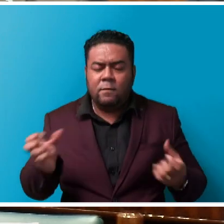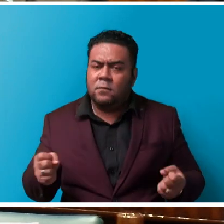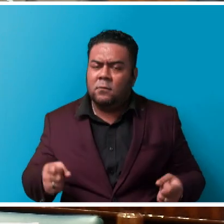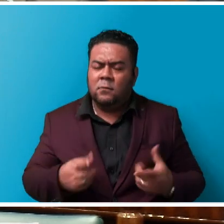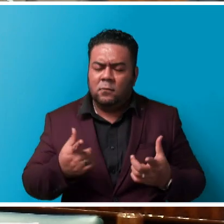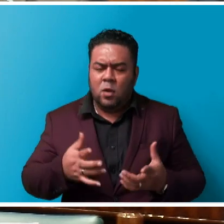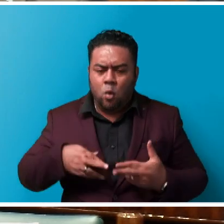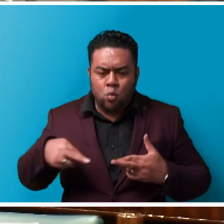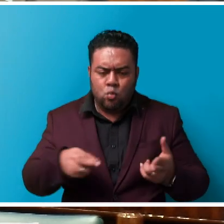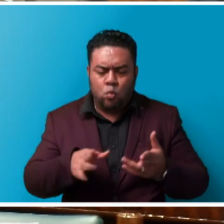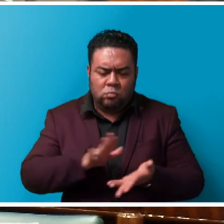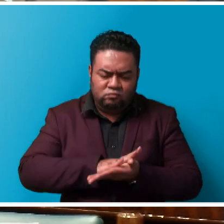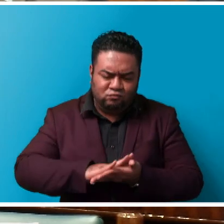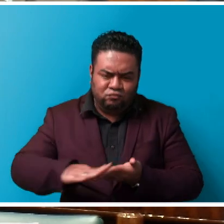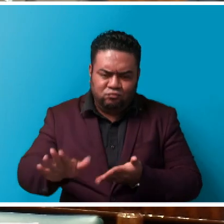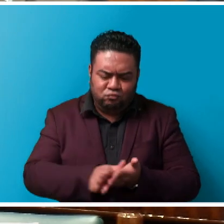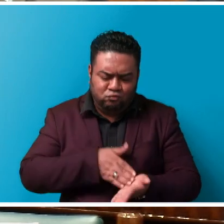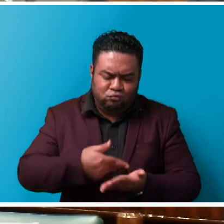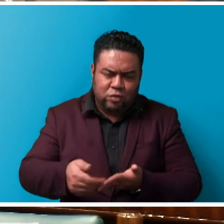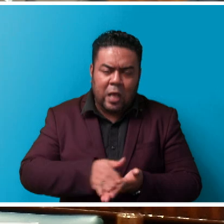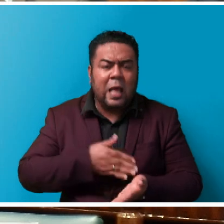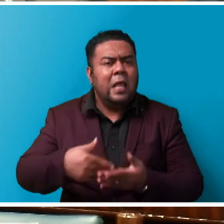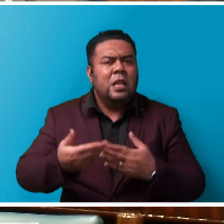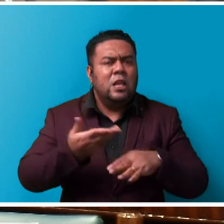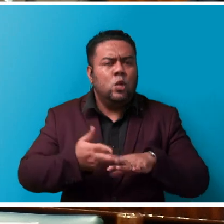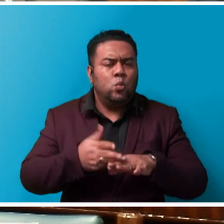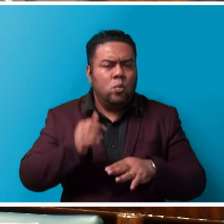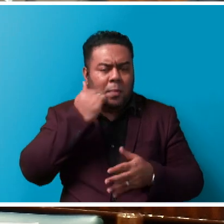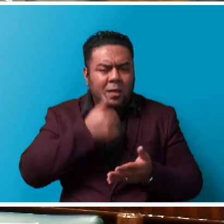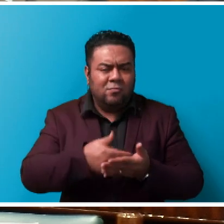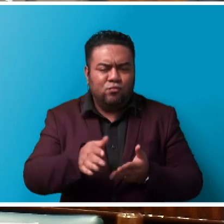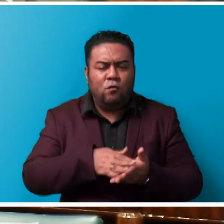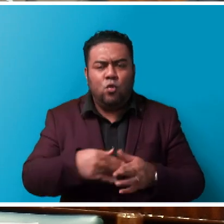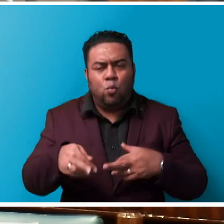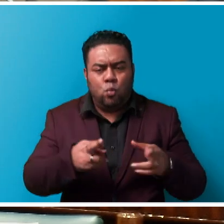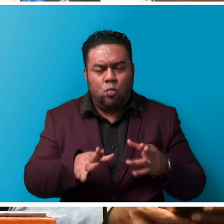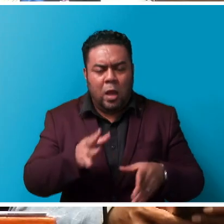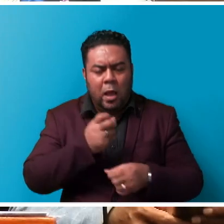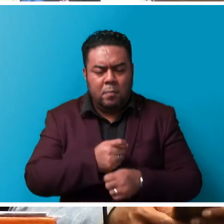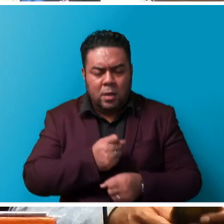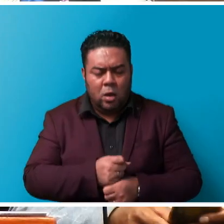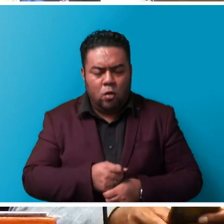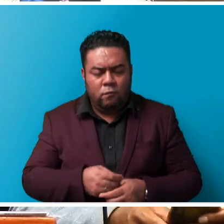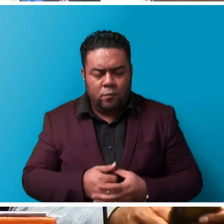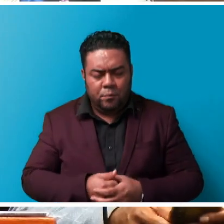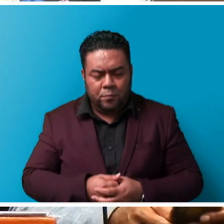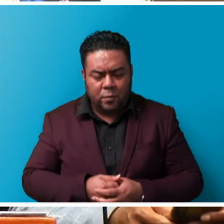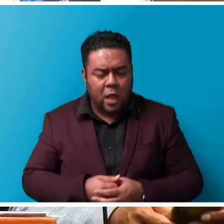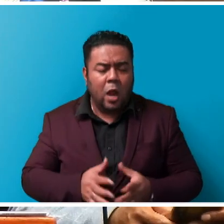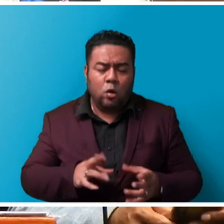and projects undertaken around the Suva CBD, upgrade of along Rest